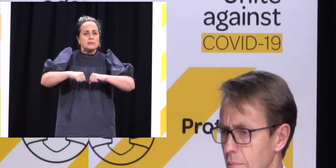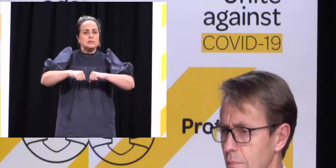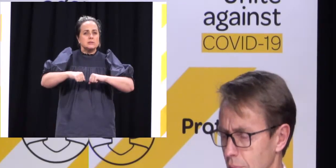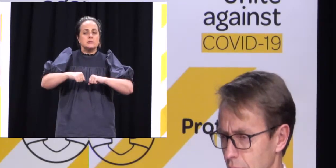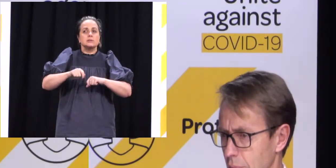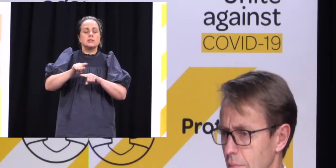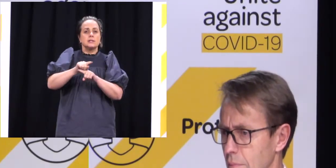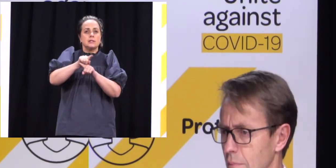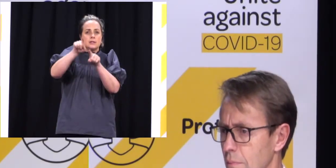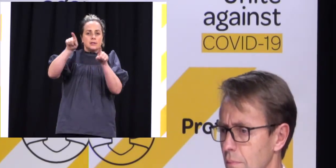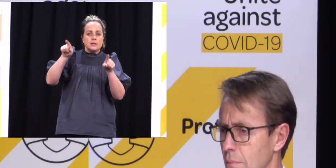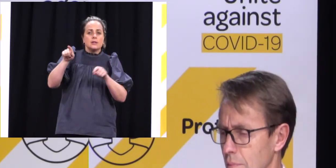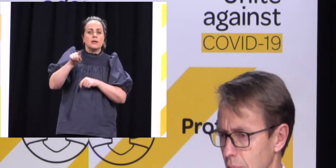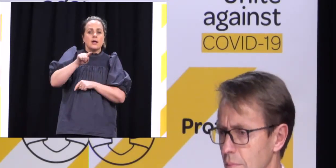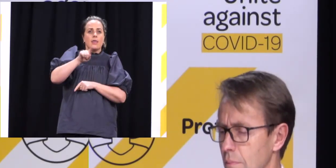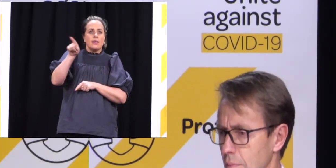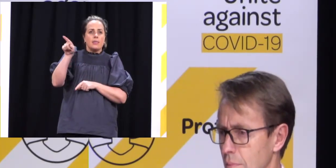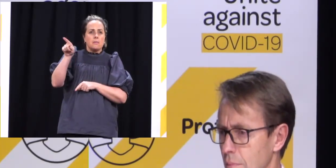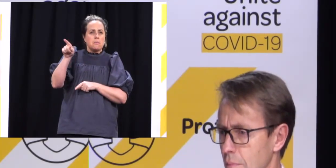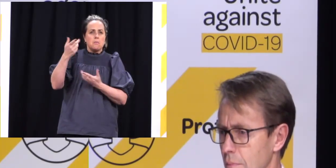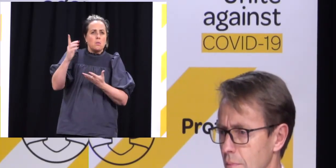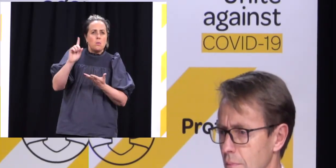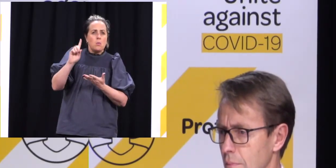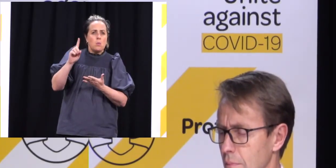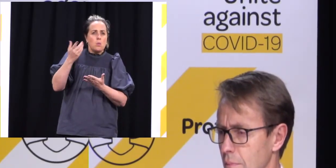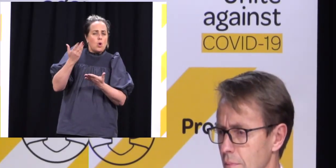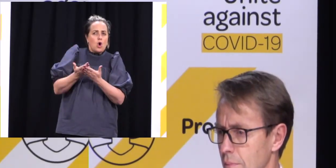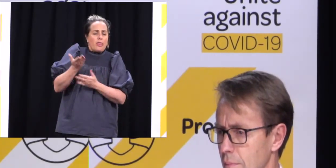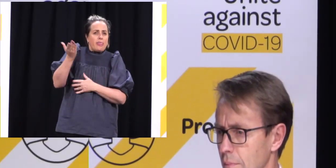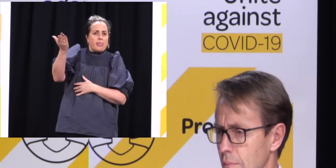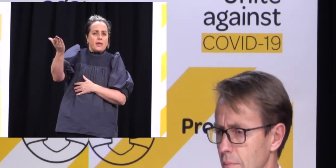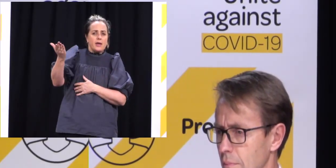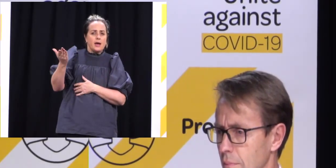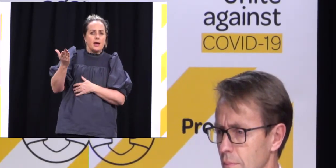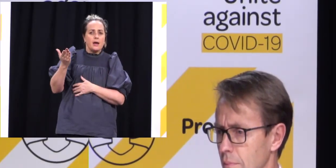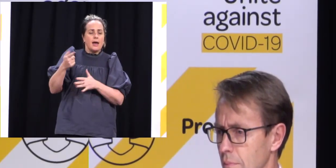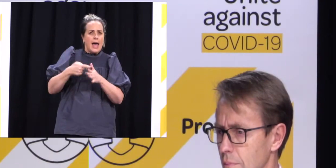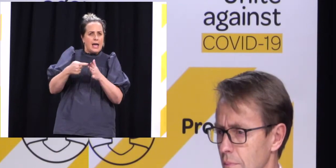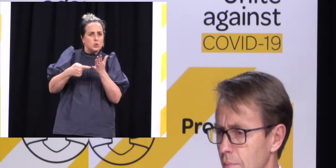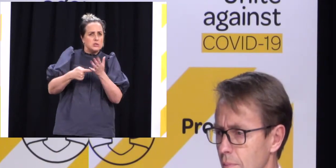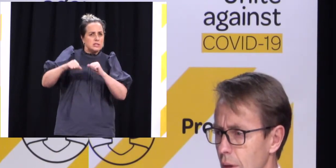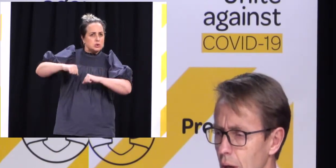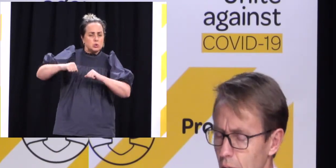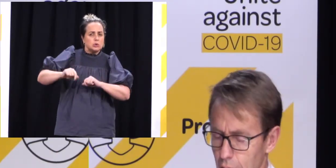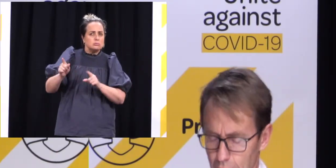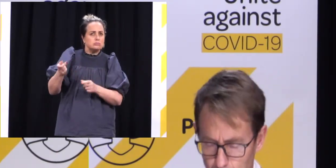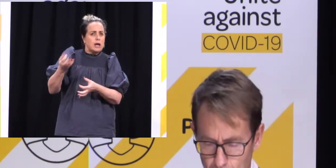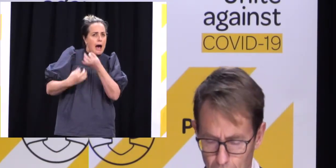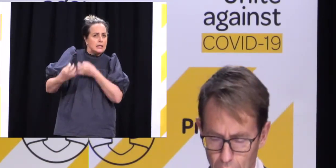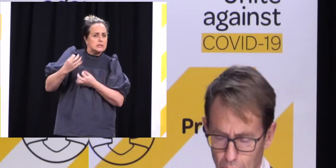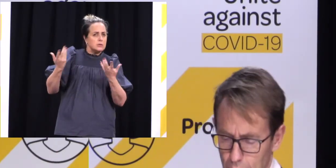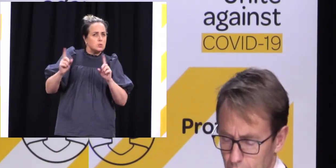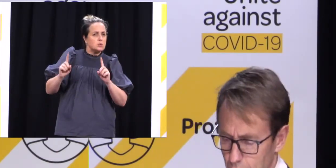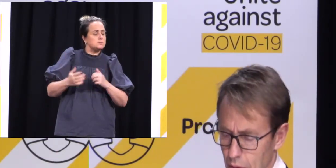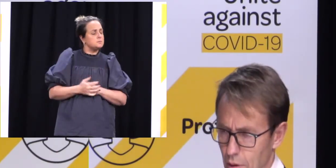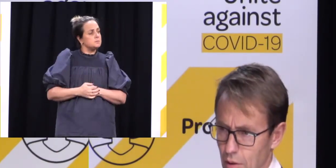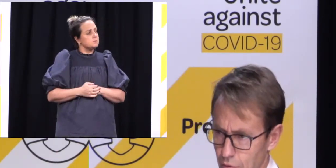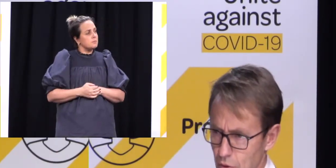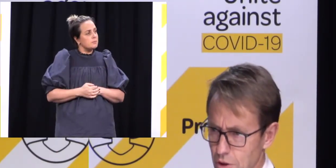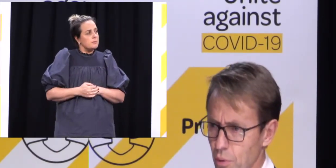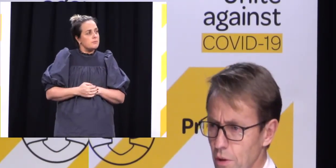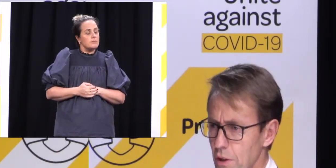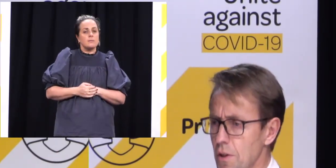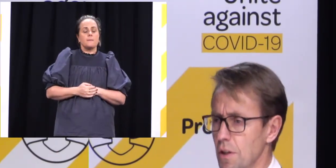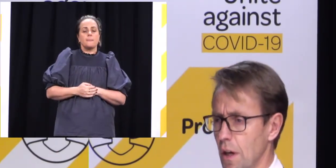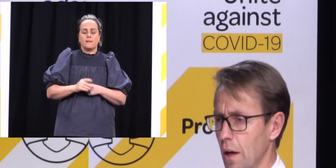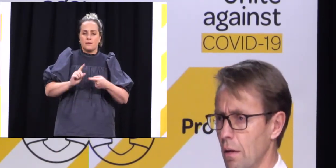been in touch with us to say that they are unaware of that, so maybe you mean AUT, can you clarify that as well? On the